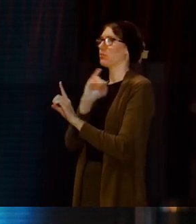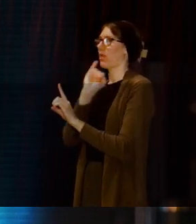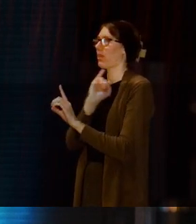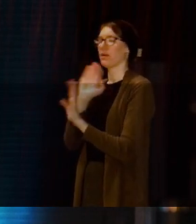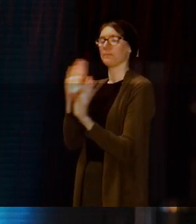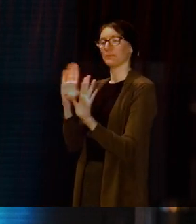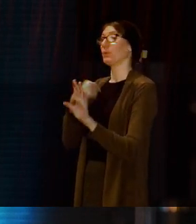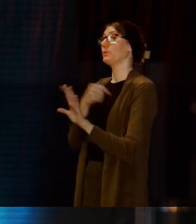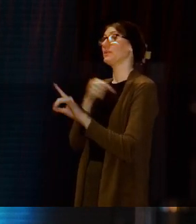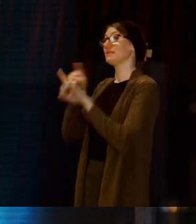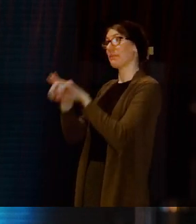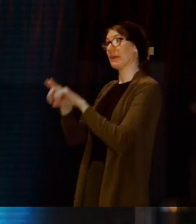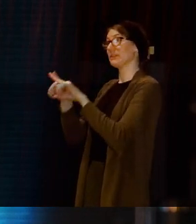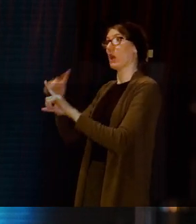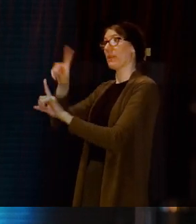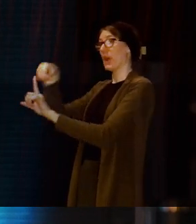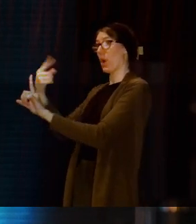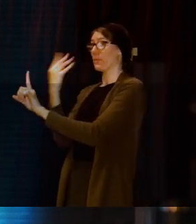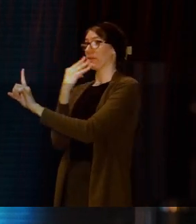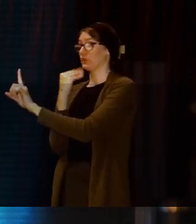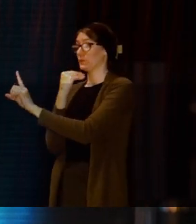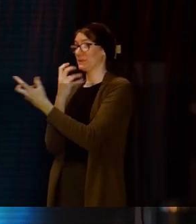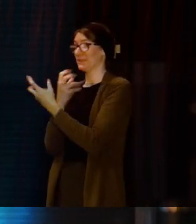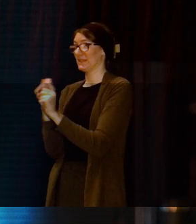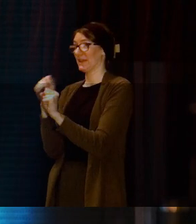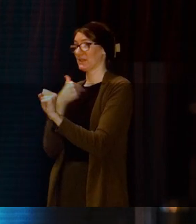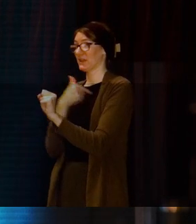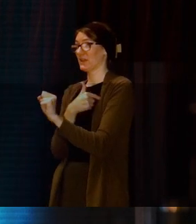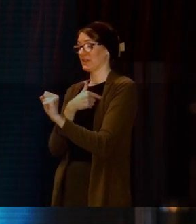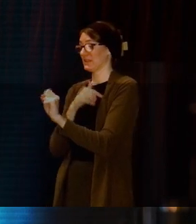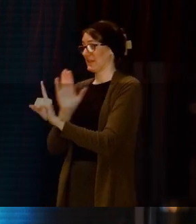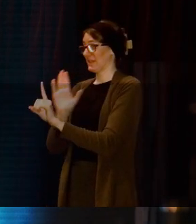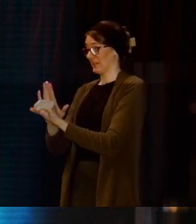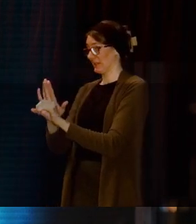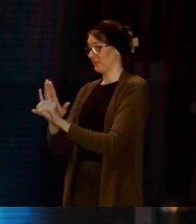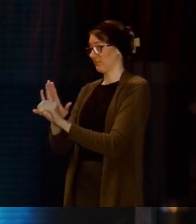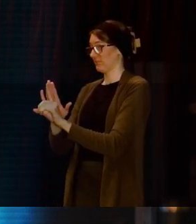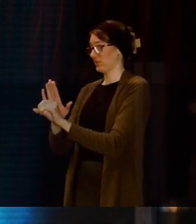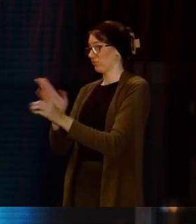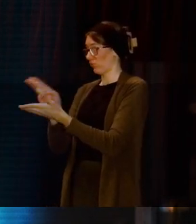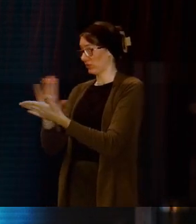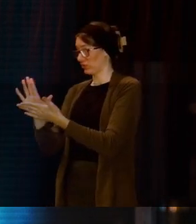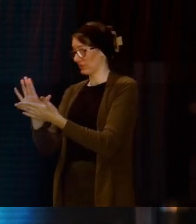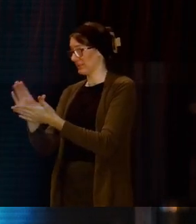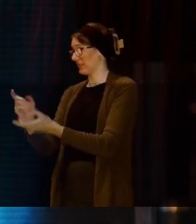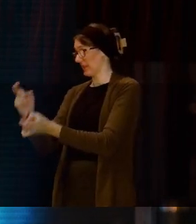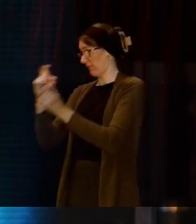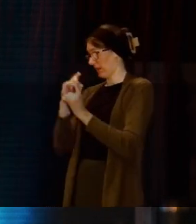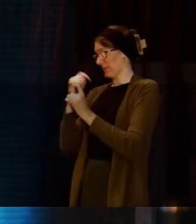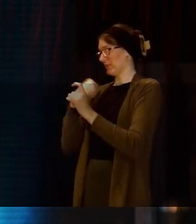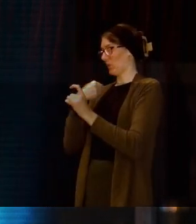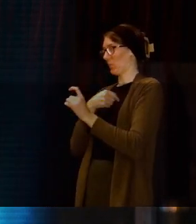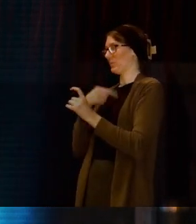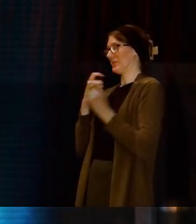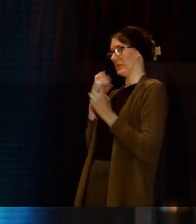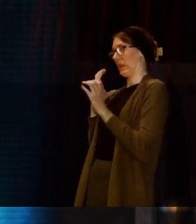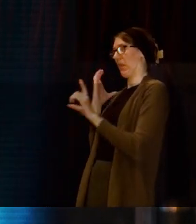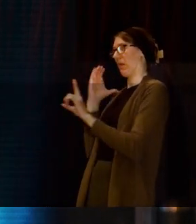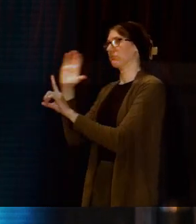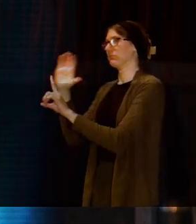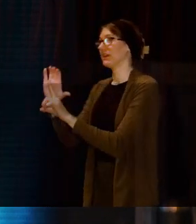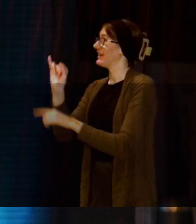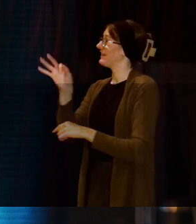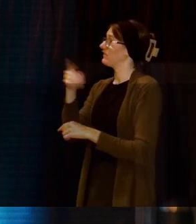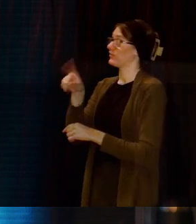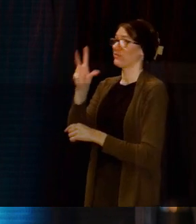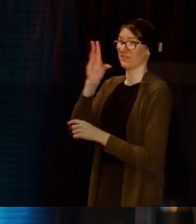the one Jew who has redeemed us, taken our sin upon himself, and given us his righteousness. And if you are someone that